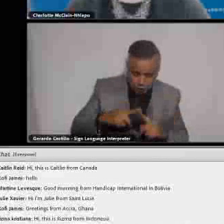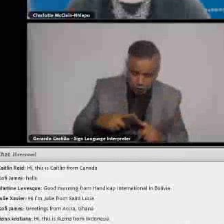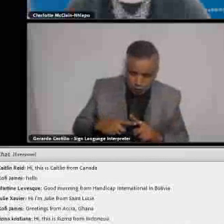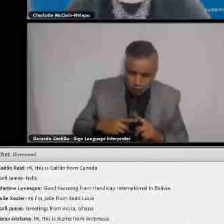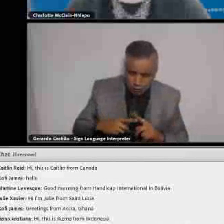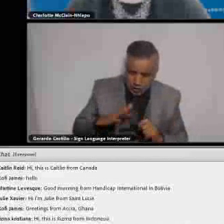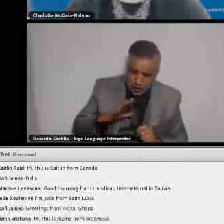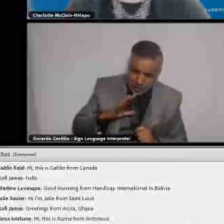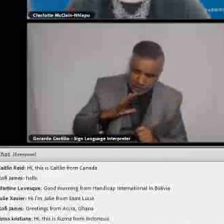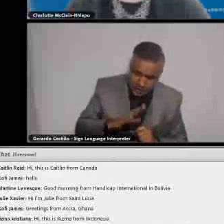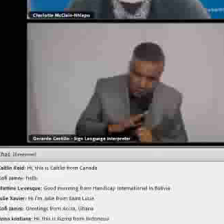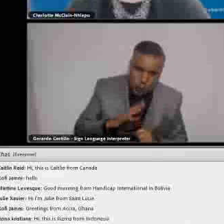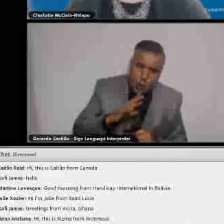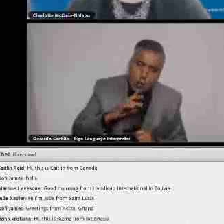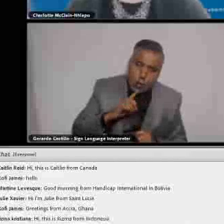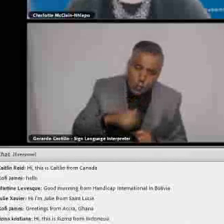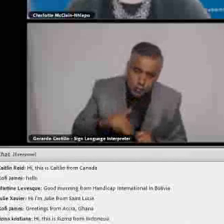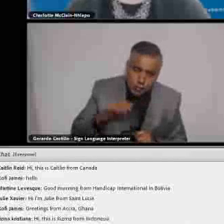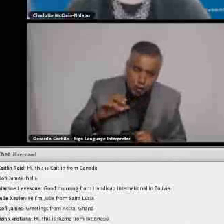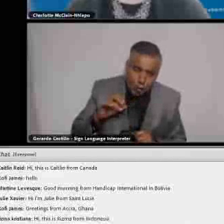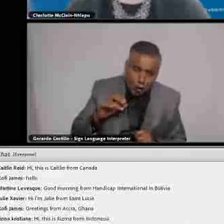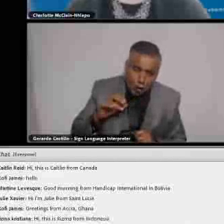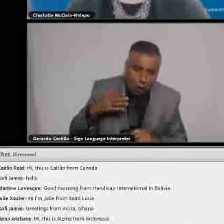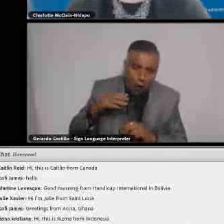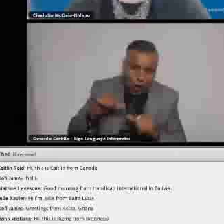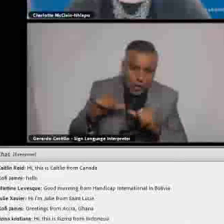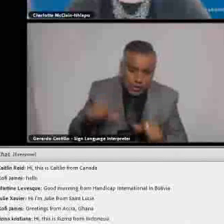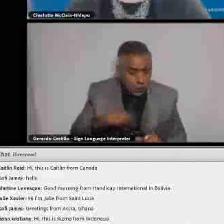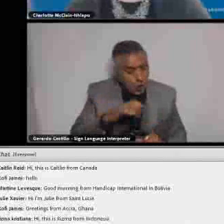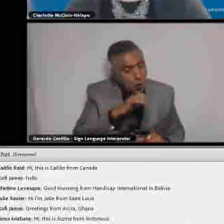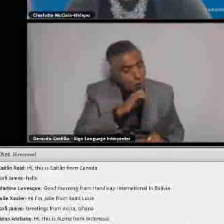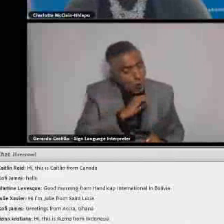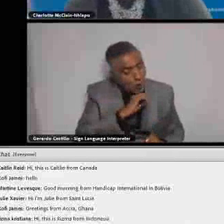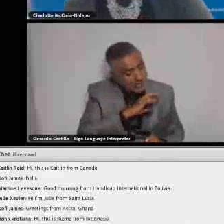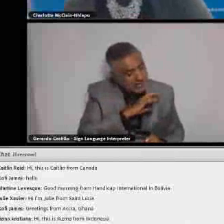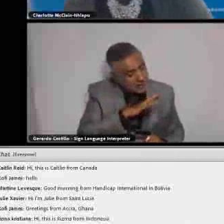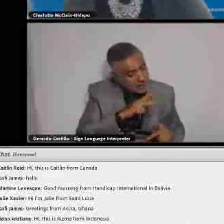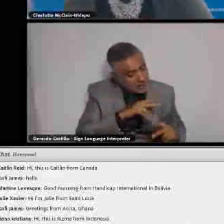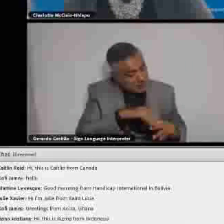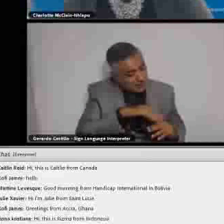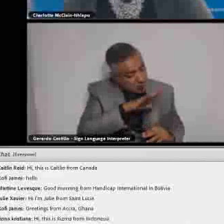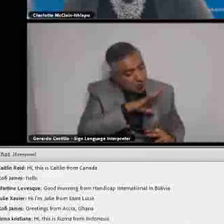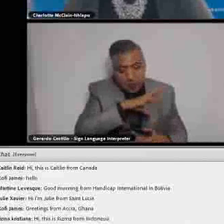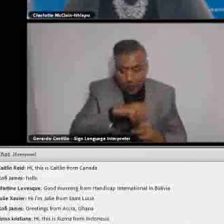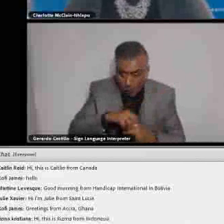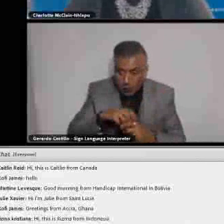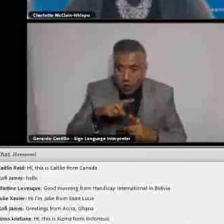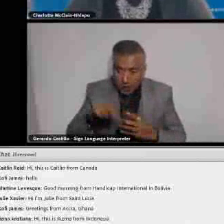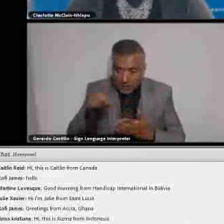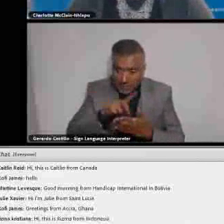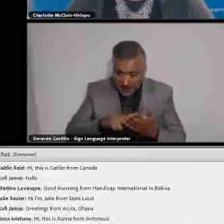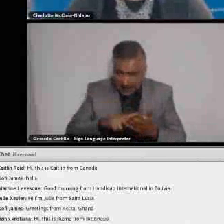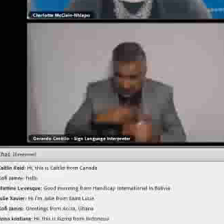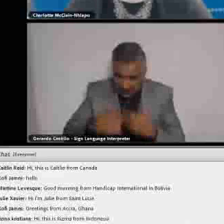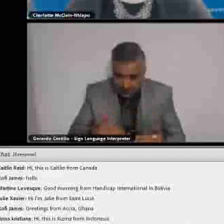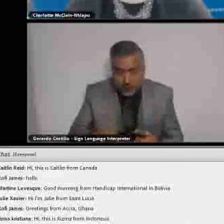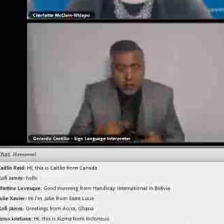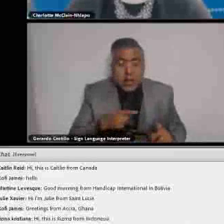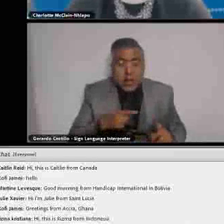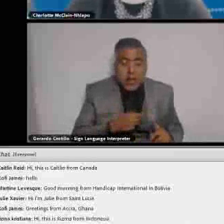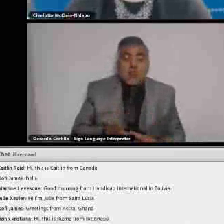that the original architecture had. So they had a part in designing it every step of the way. They run the